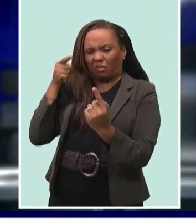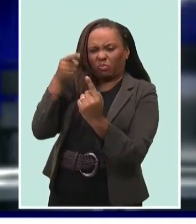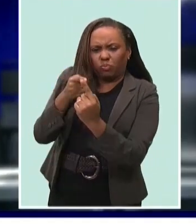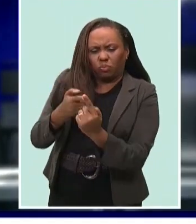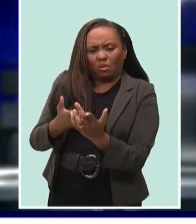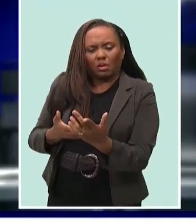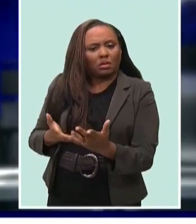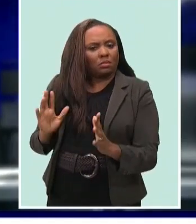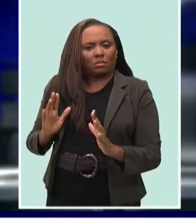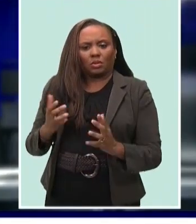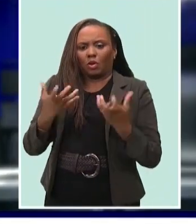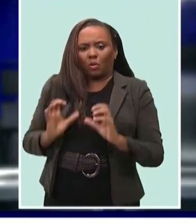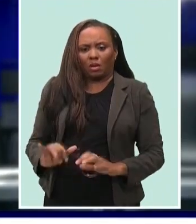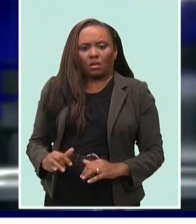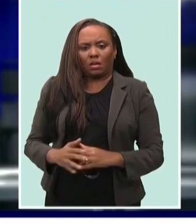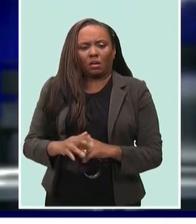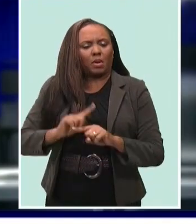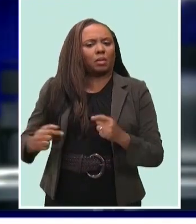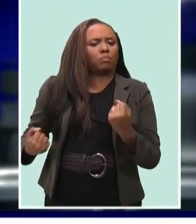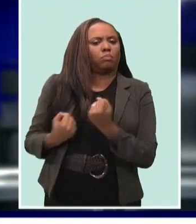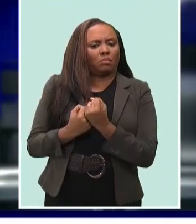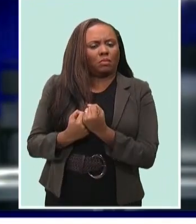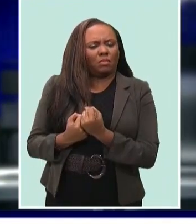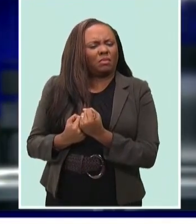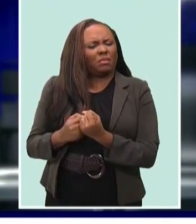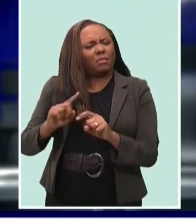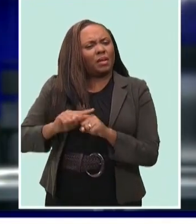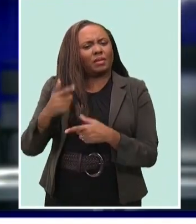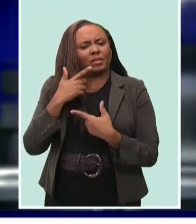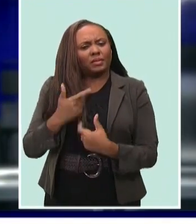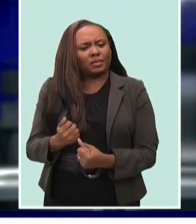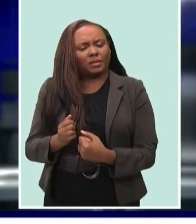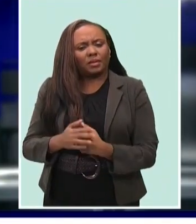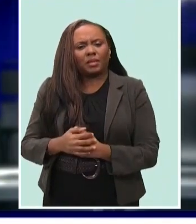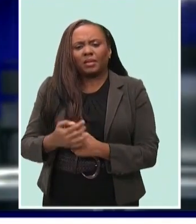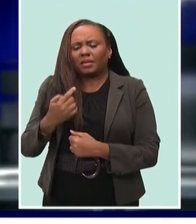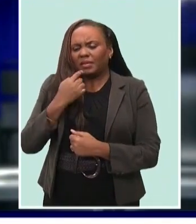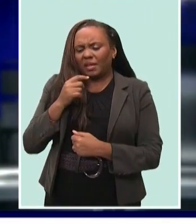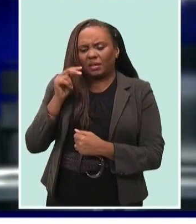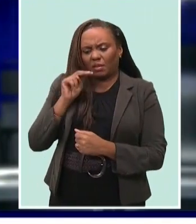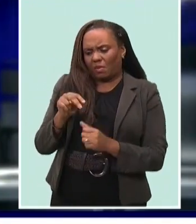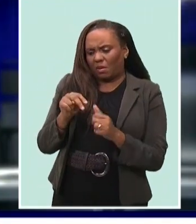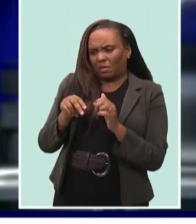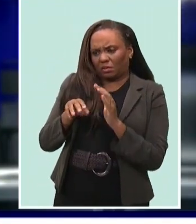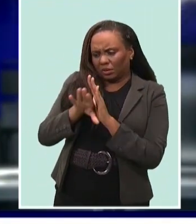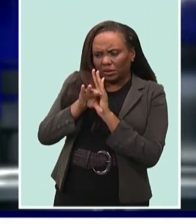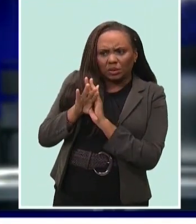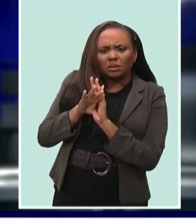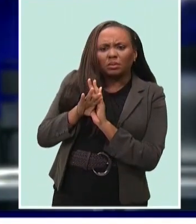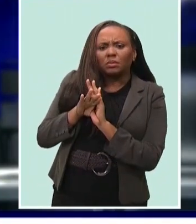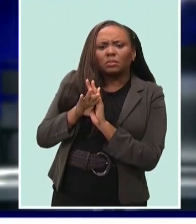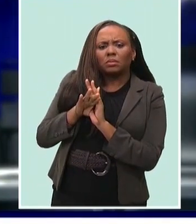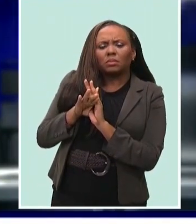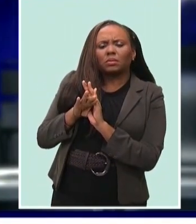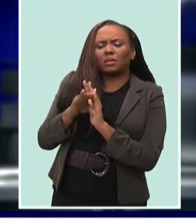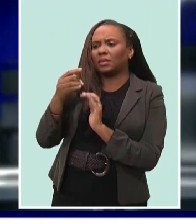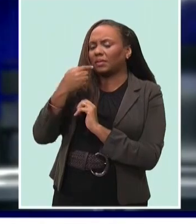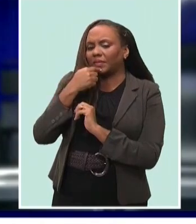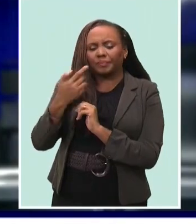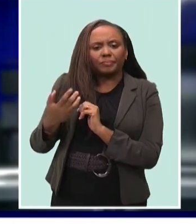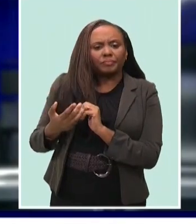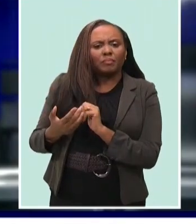very passionate in the defense of her tradition. What's interesting is that she said she was disgusted by the video on social media, claiming